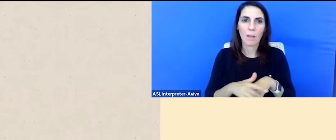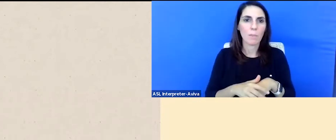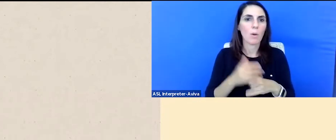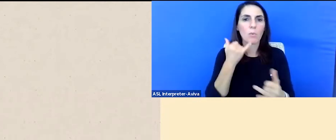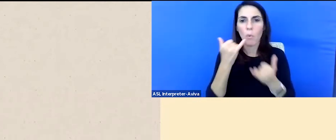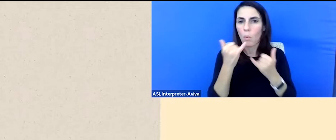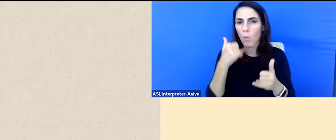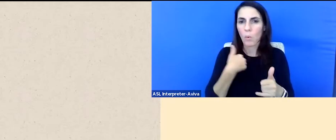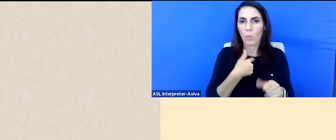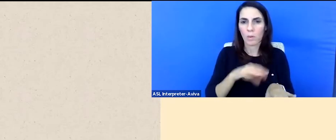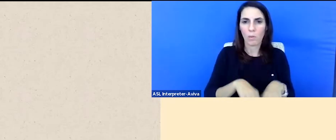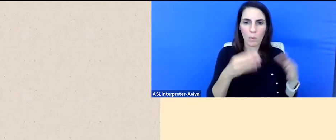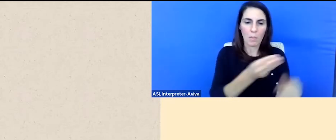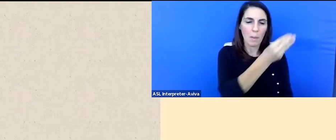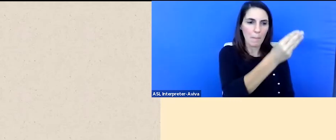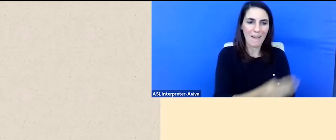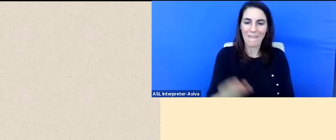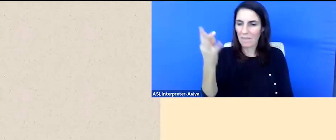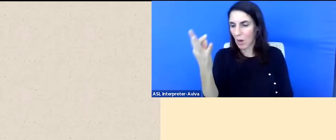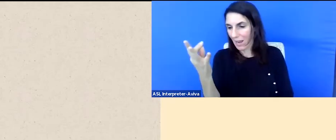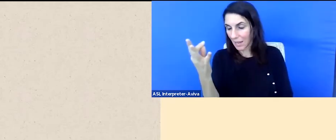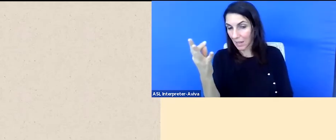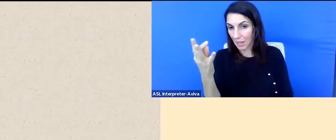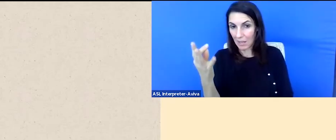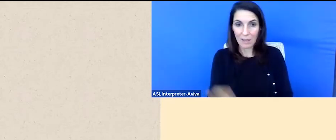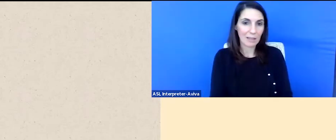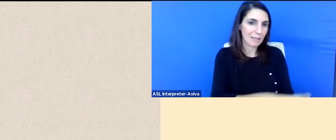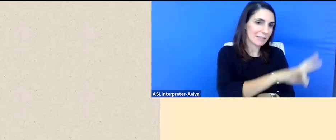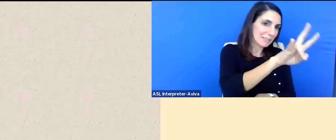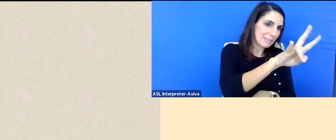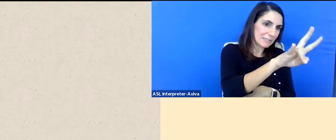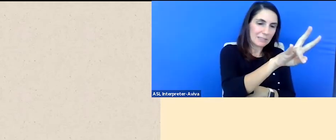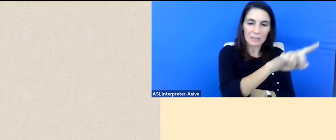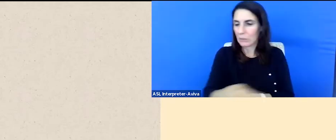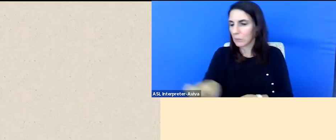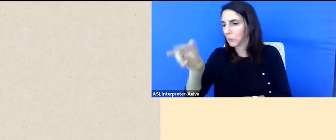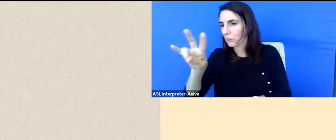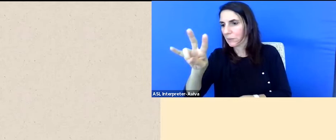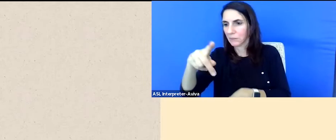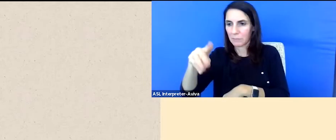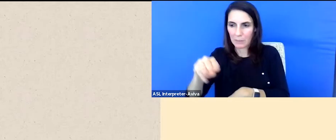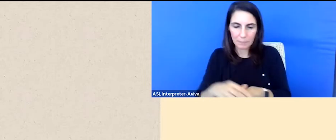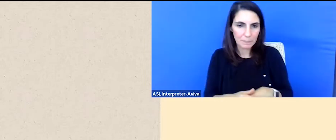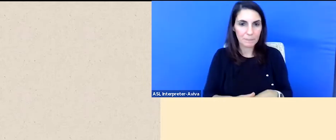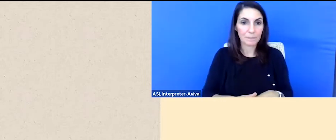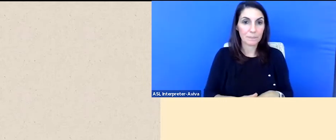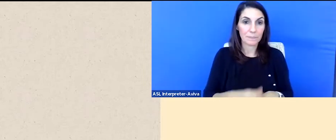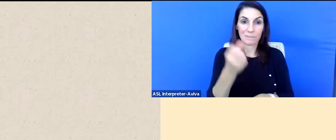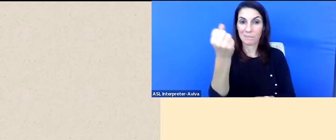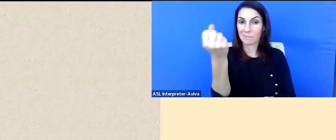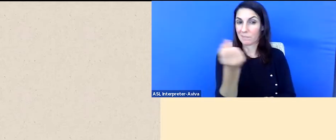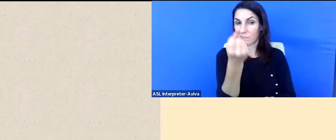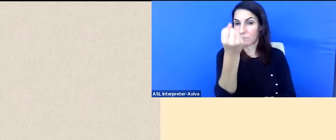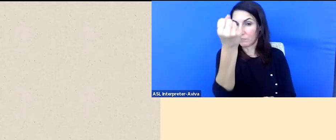We are open Monday through Friday from 7 a.m. to 7 p.m. and Saturdays